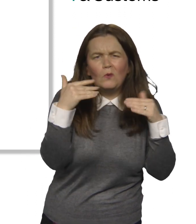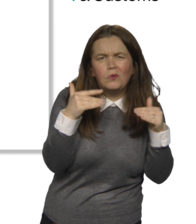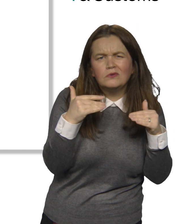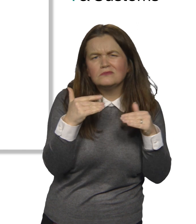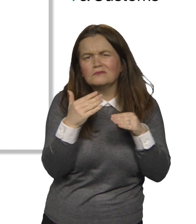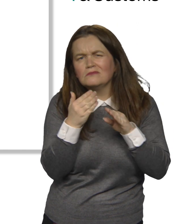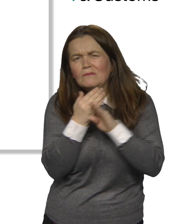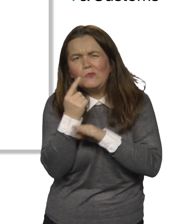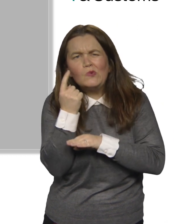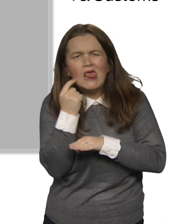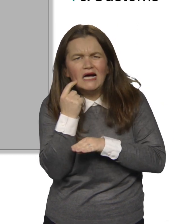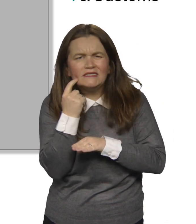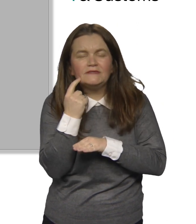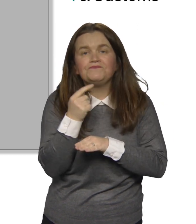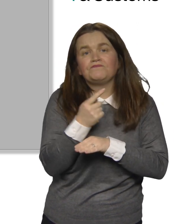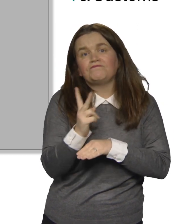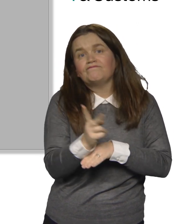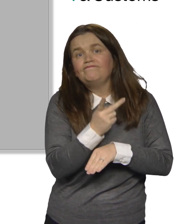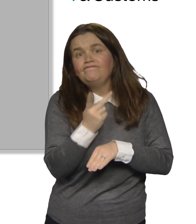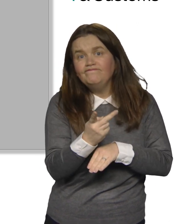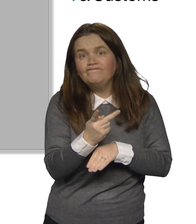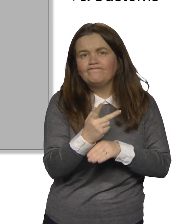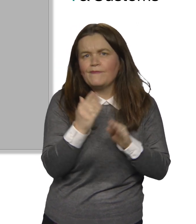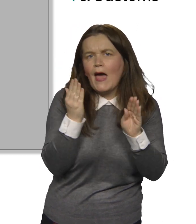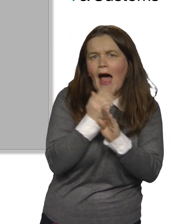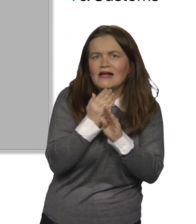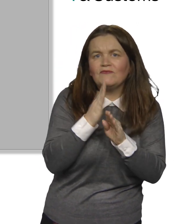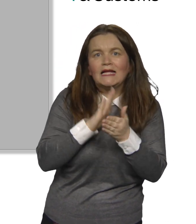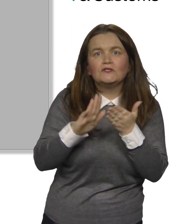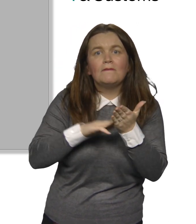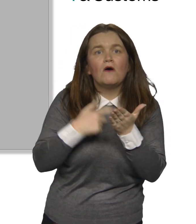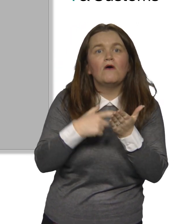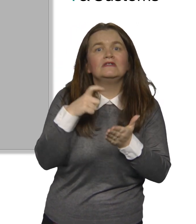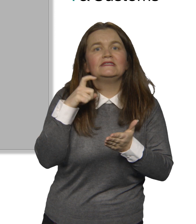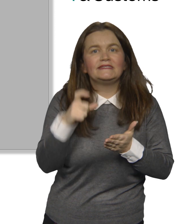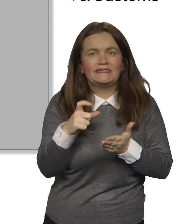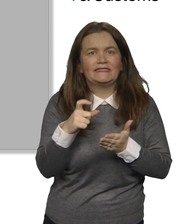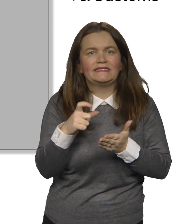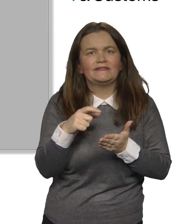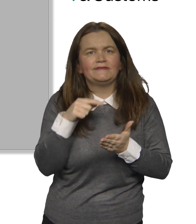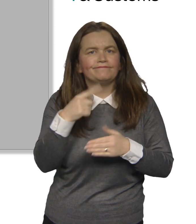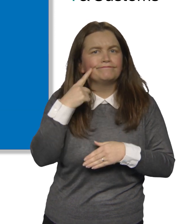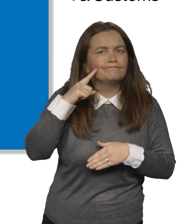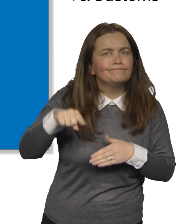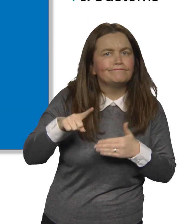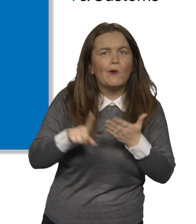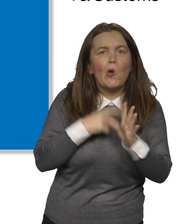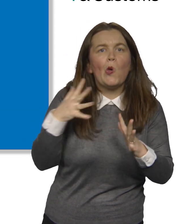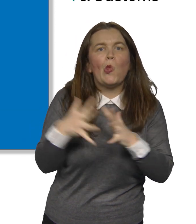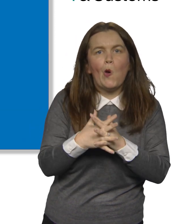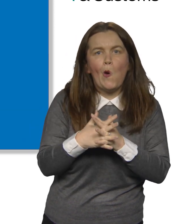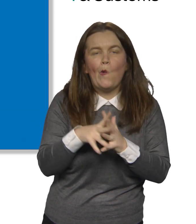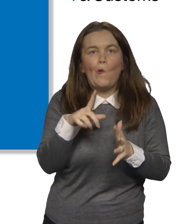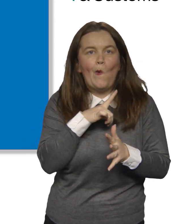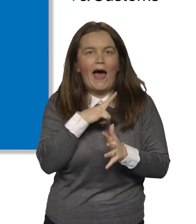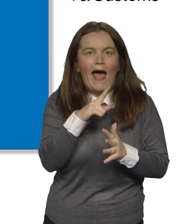more closely. The people who keep all their income hidden from HMRC are often called tax ghosts, and they break the law